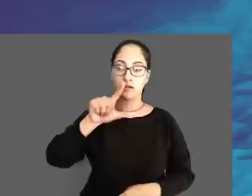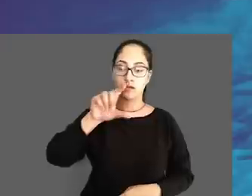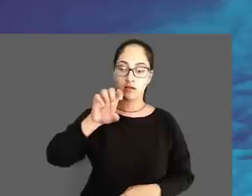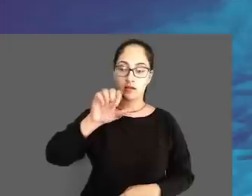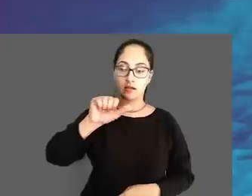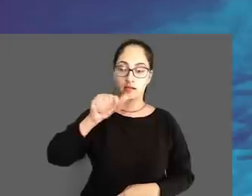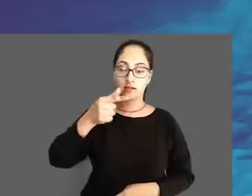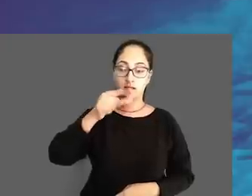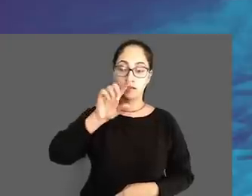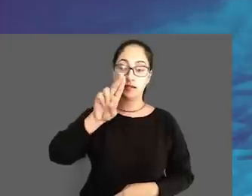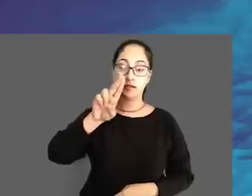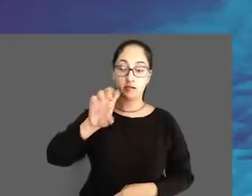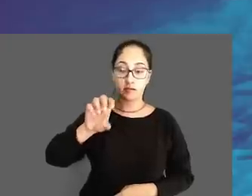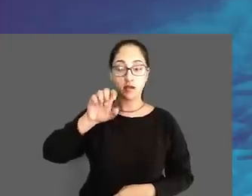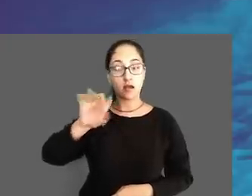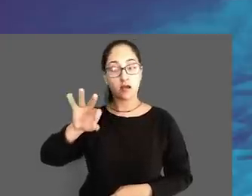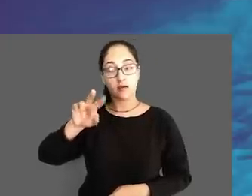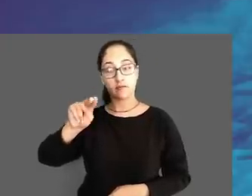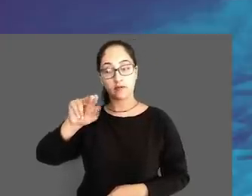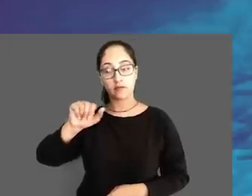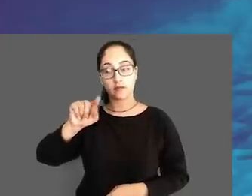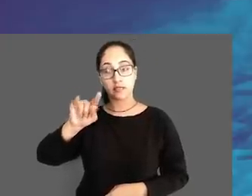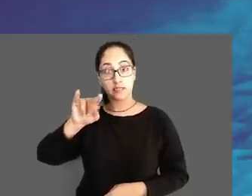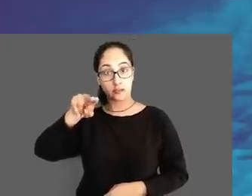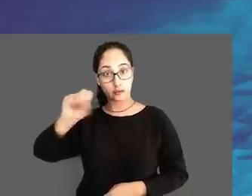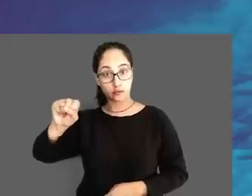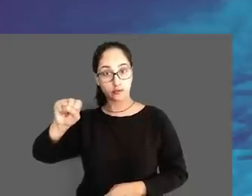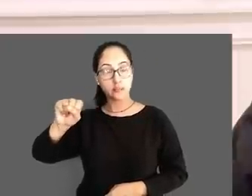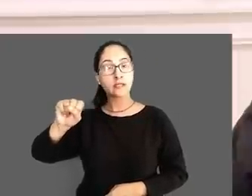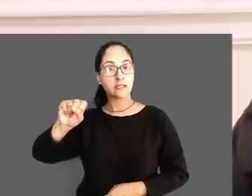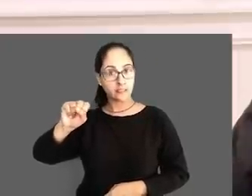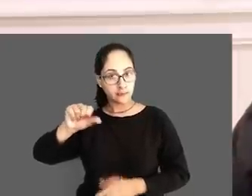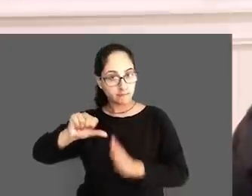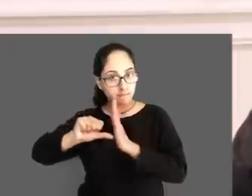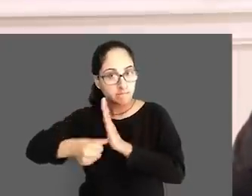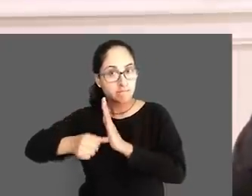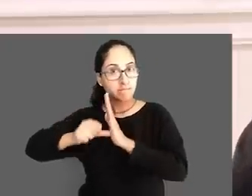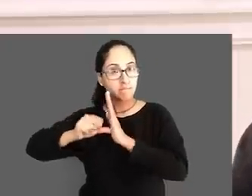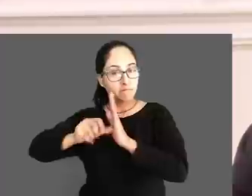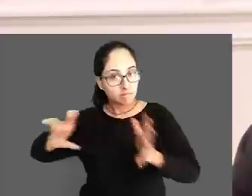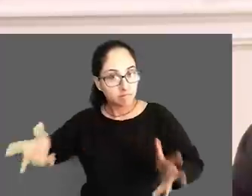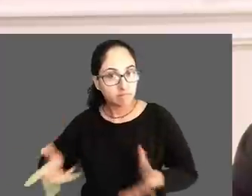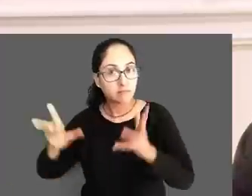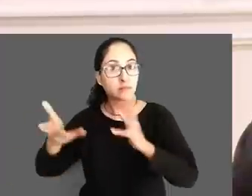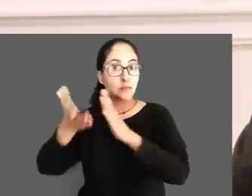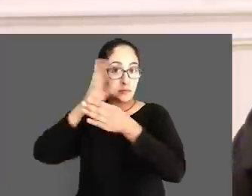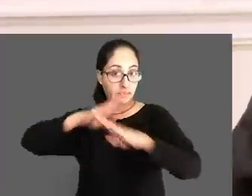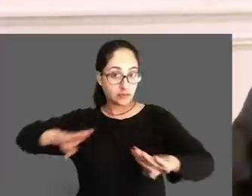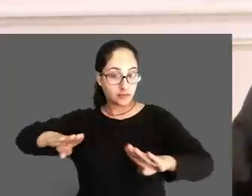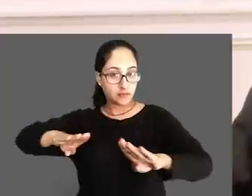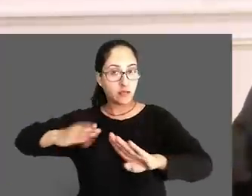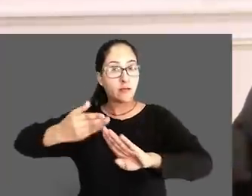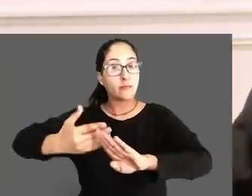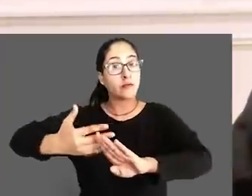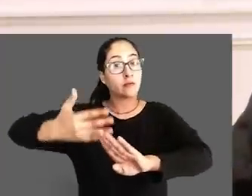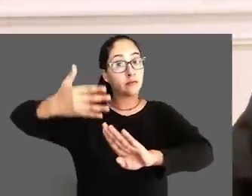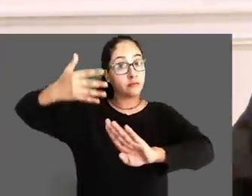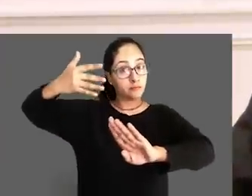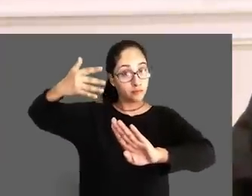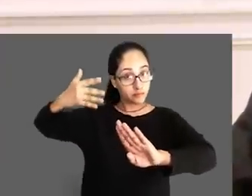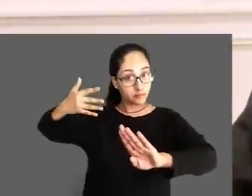peace. Point number two, which I think is very important, is that unfortunately, when the Alamut period